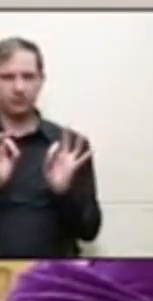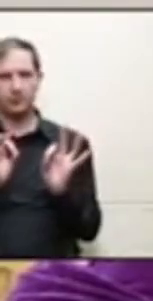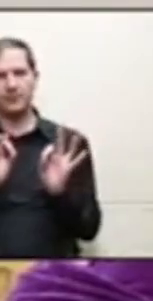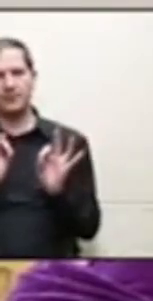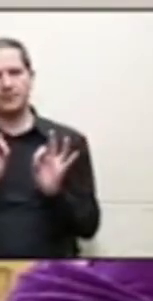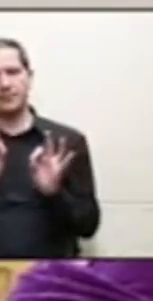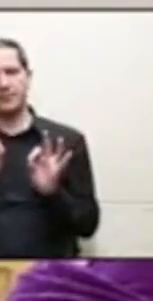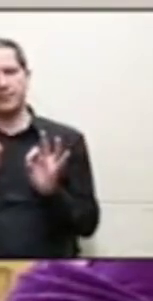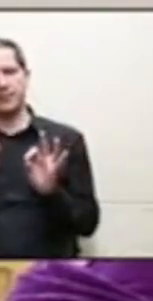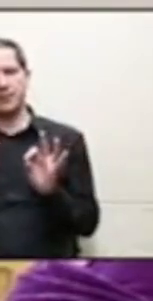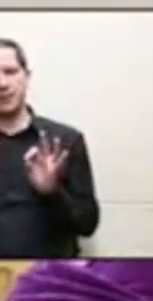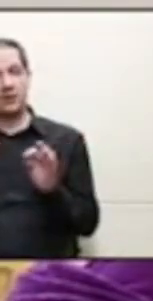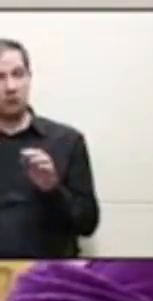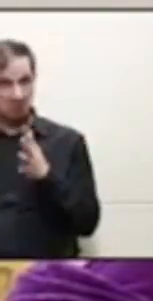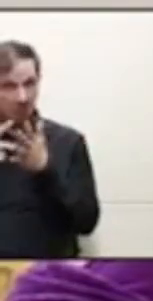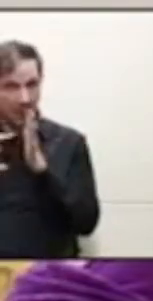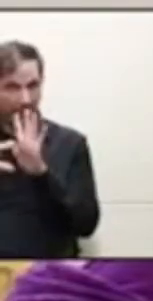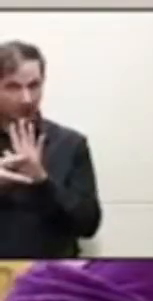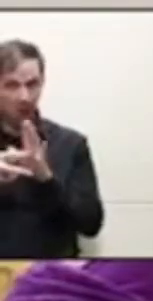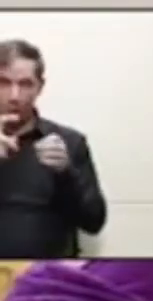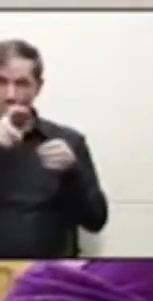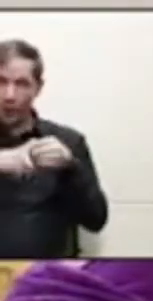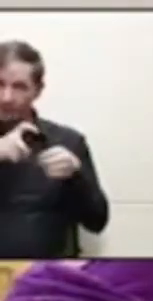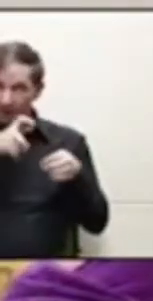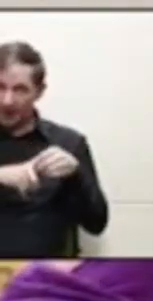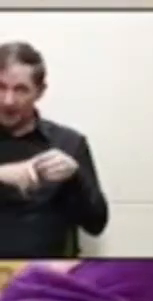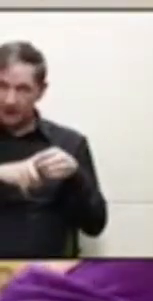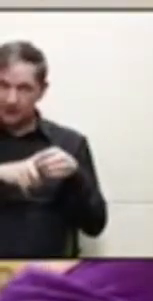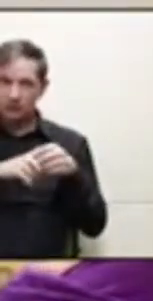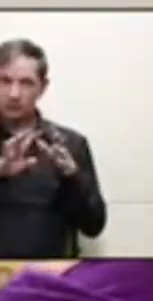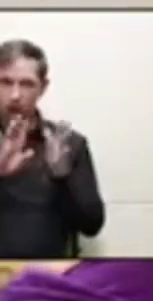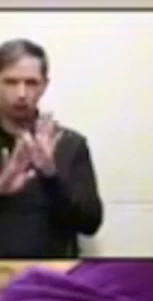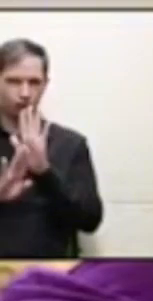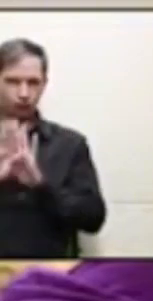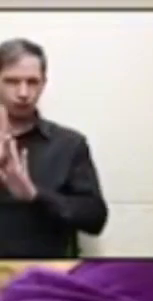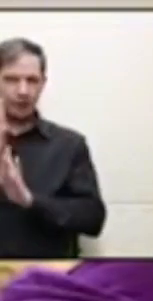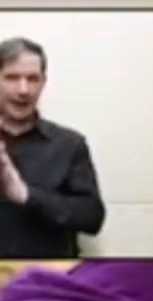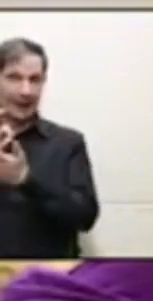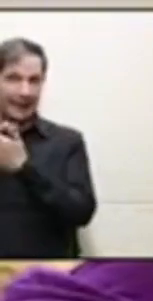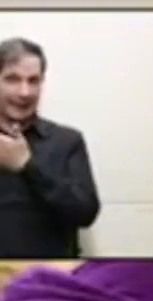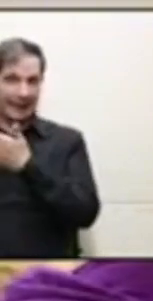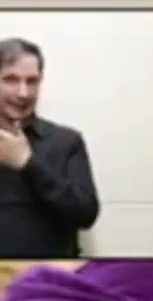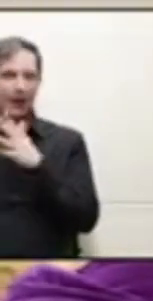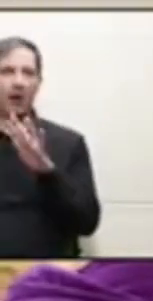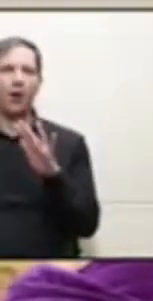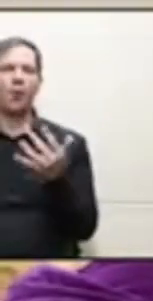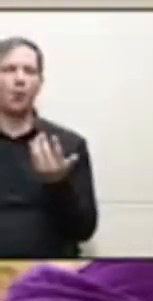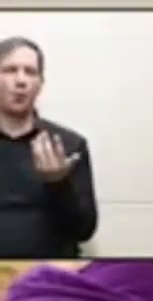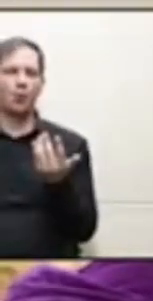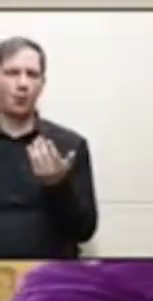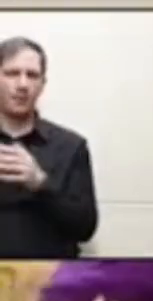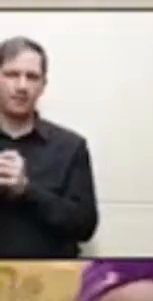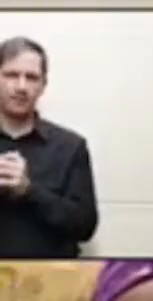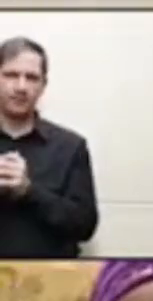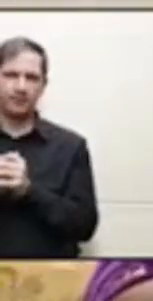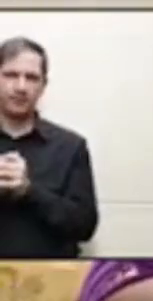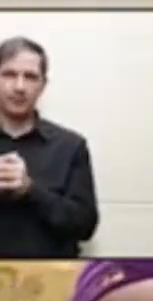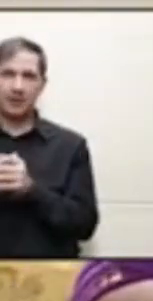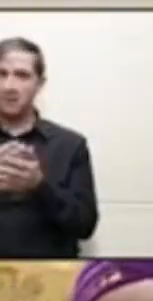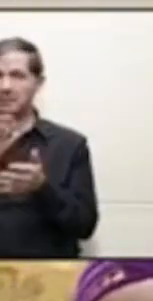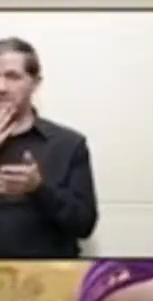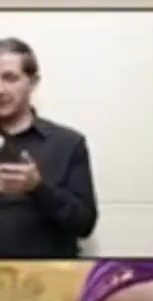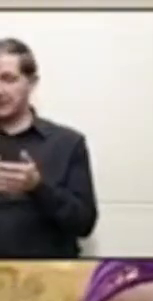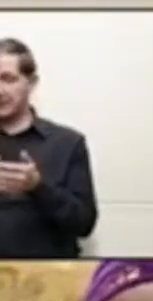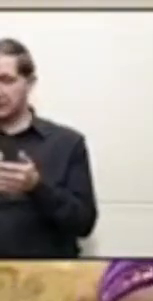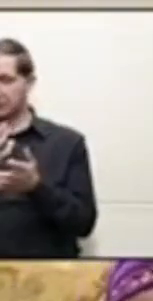get yourself out of the qualification zone and to improve your audit outcomes? And can you make any undertakings to us? So if we